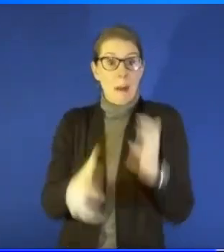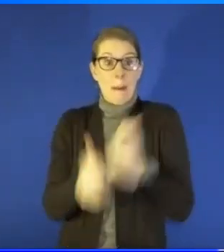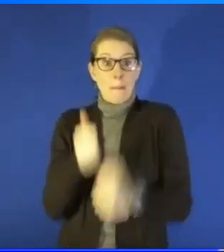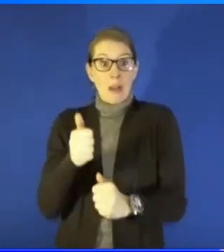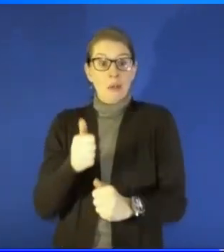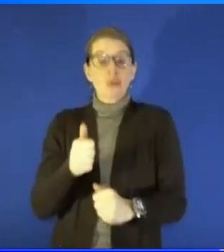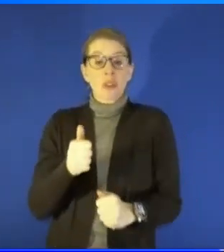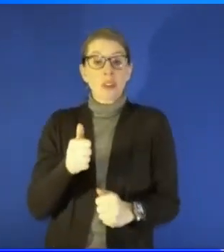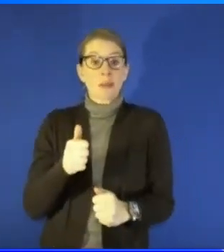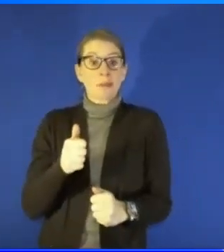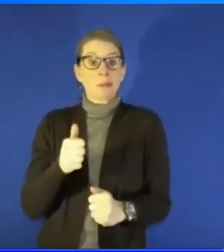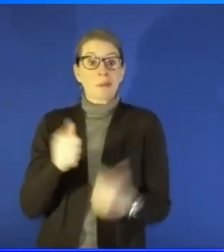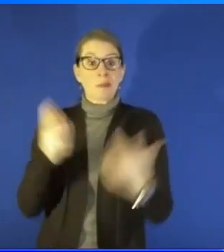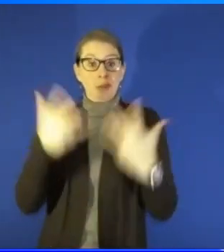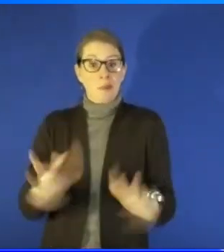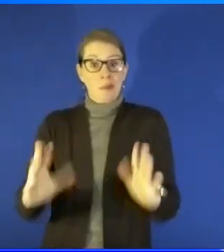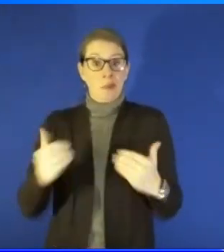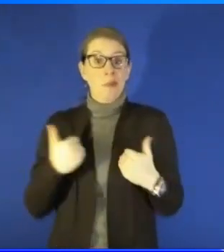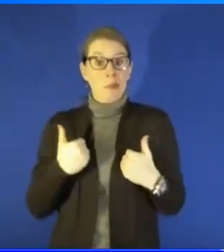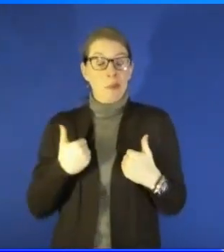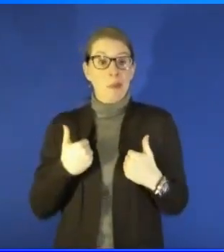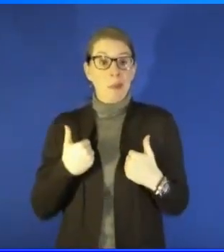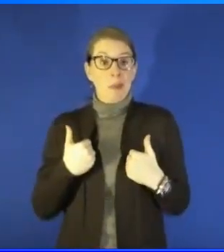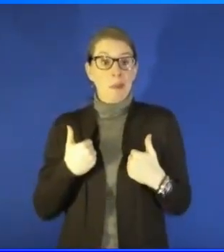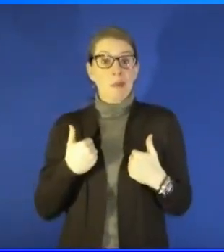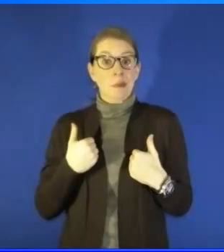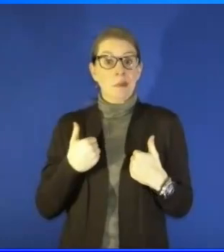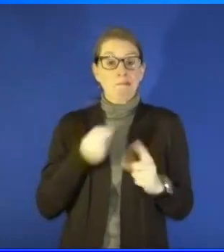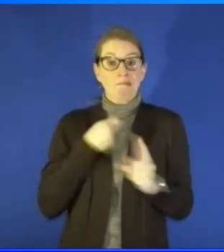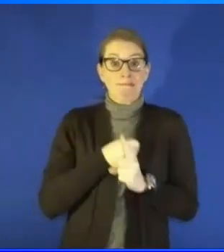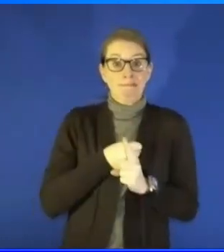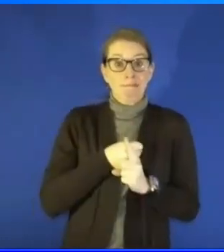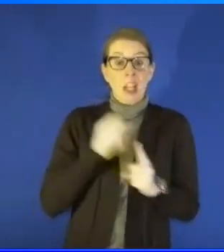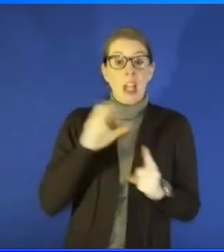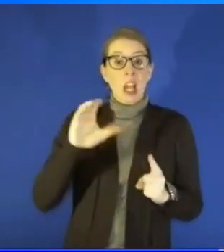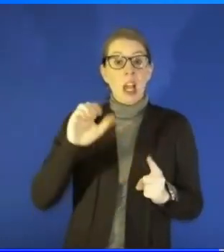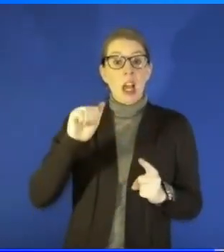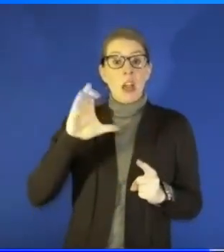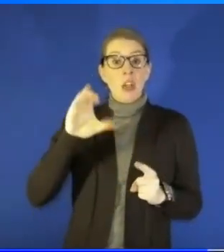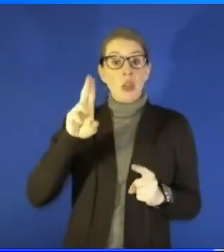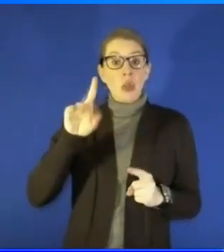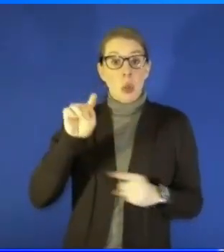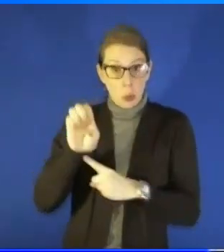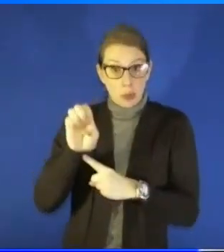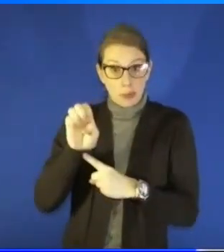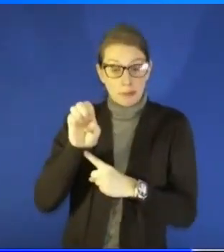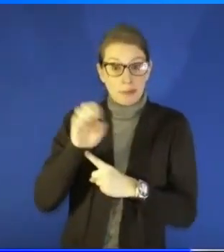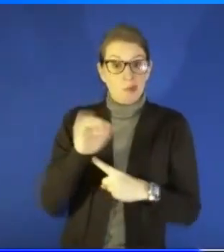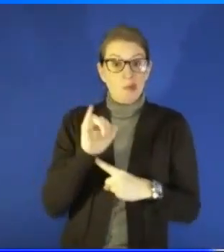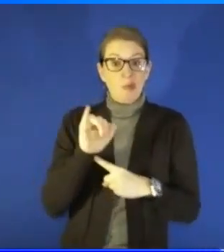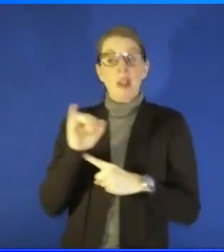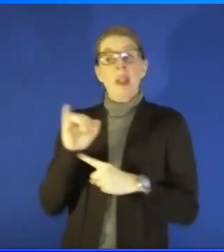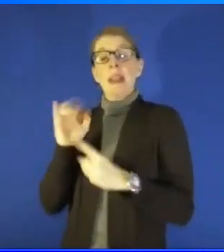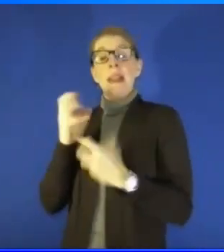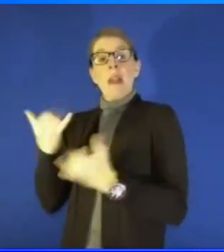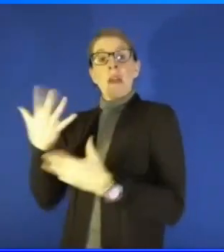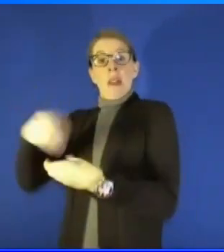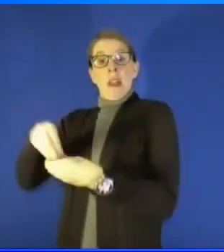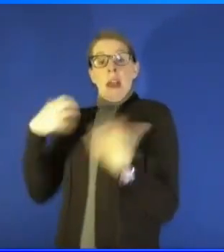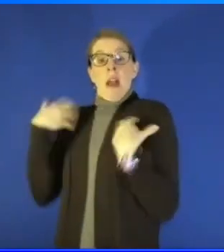those that have had that acute infection. We are enrolling some healthy controls, so people that have not had